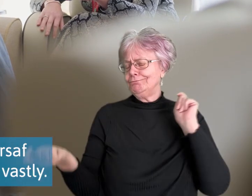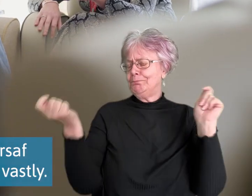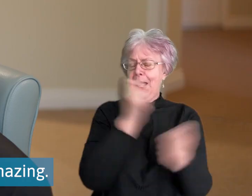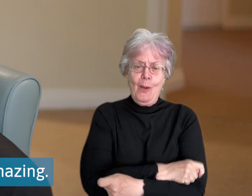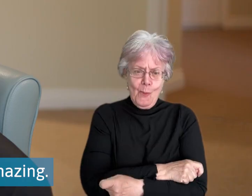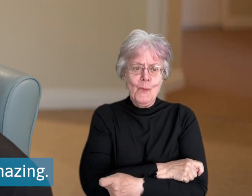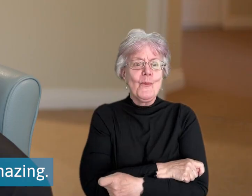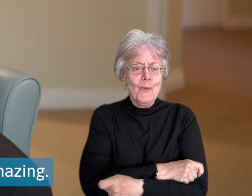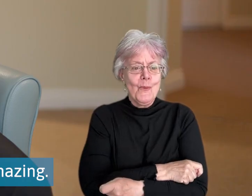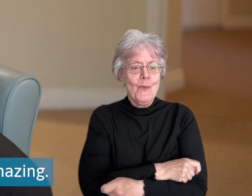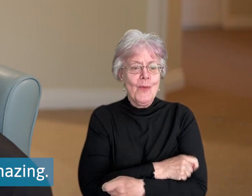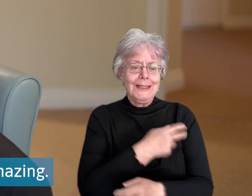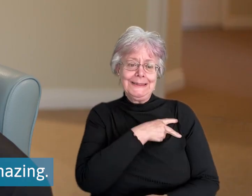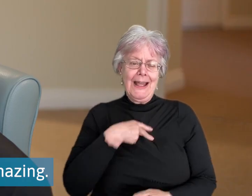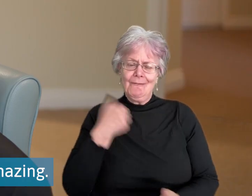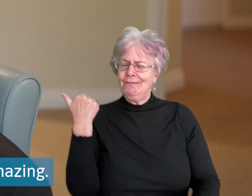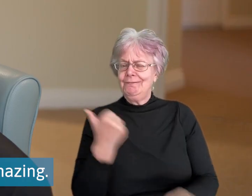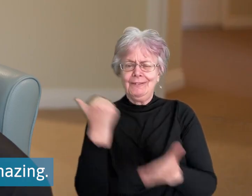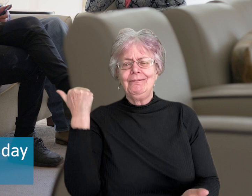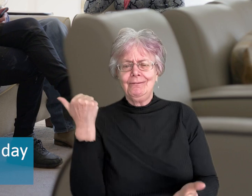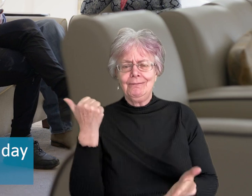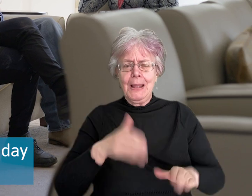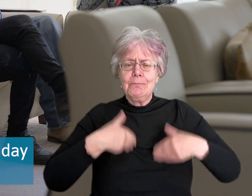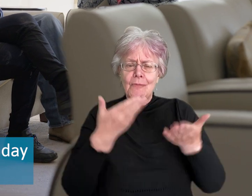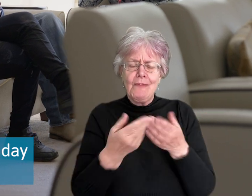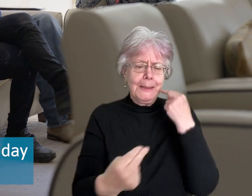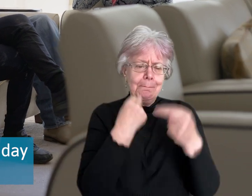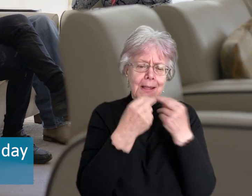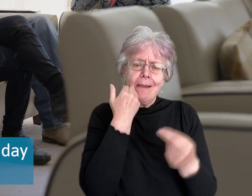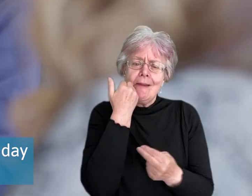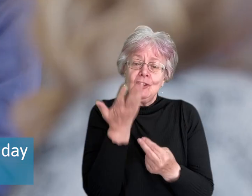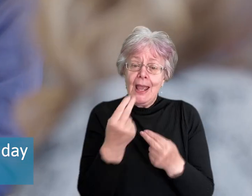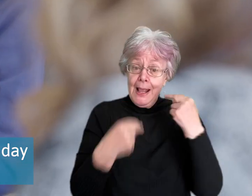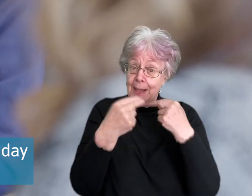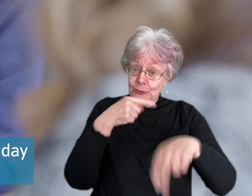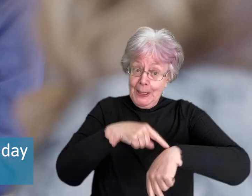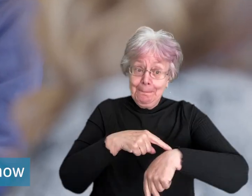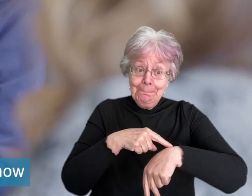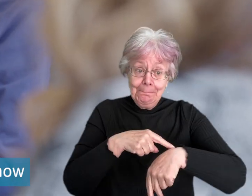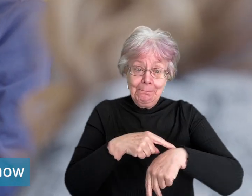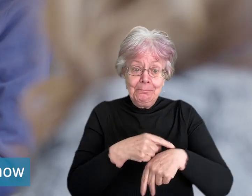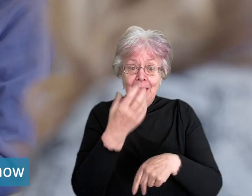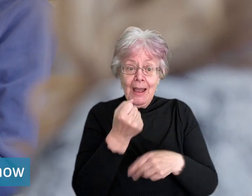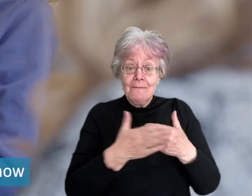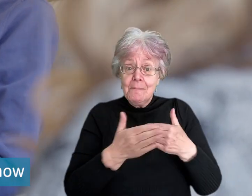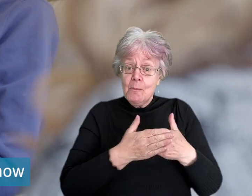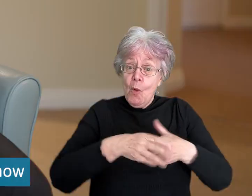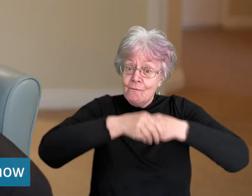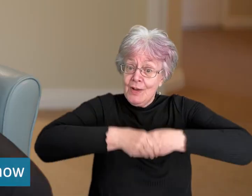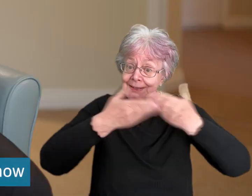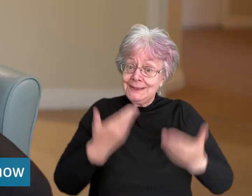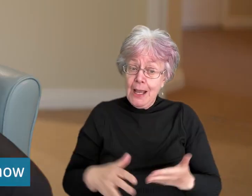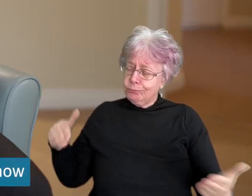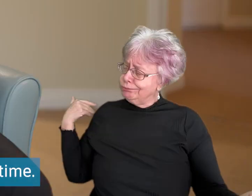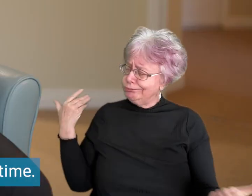vastly. All the staff are absolutely amazing. They provide a meal every day for us at lunchtime, and I've got